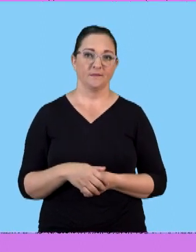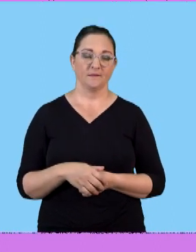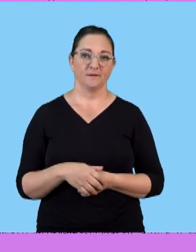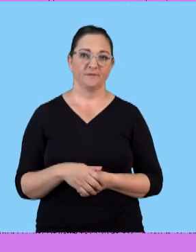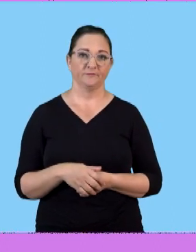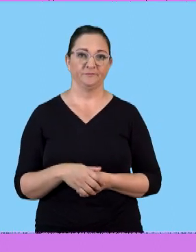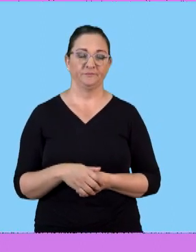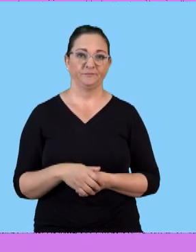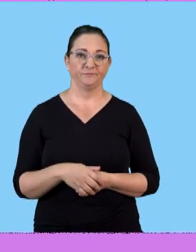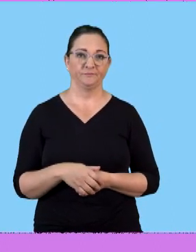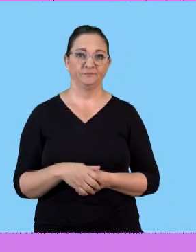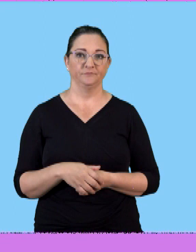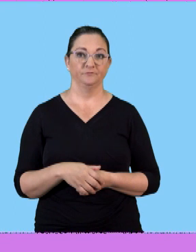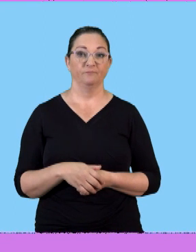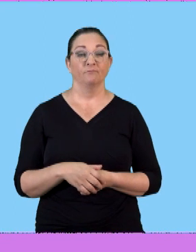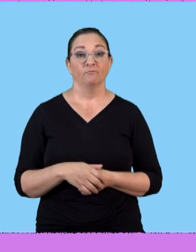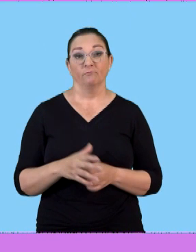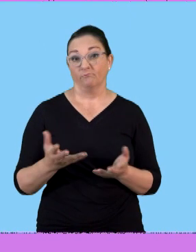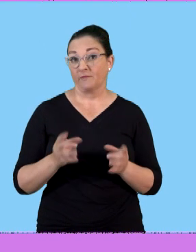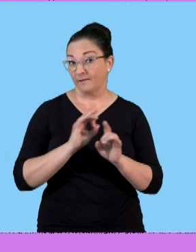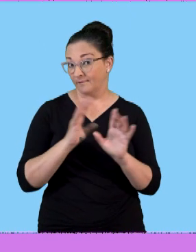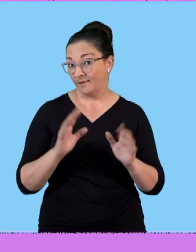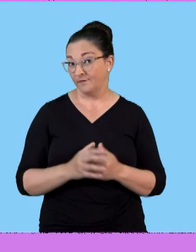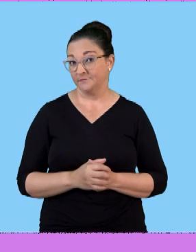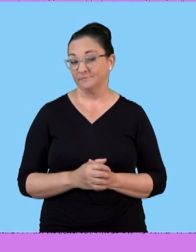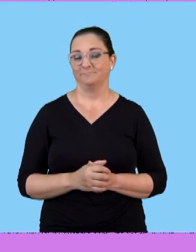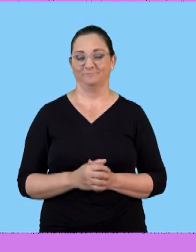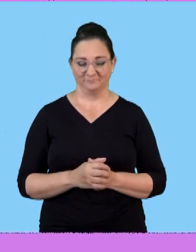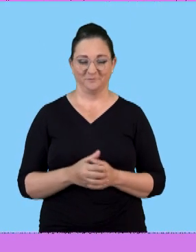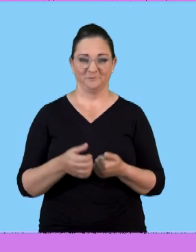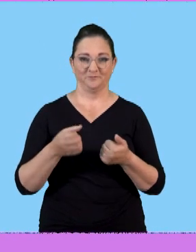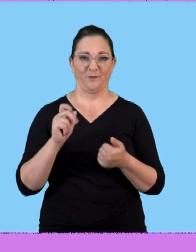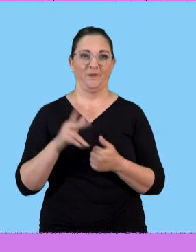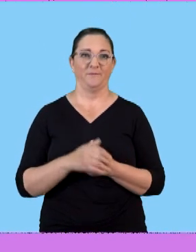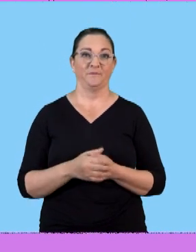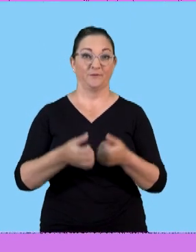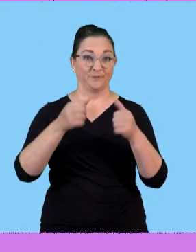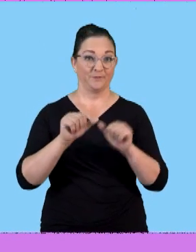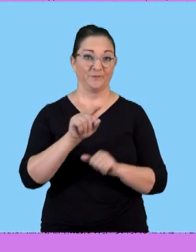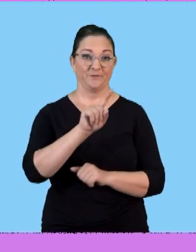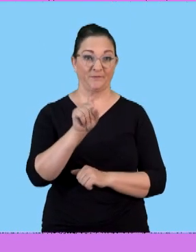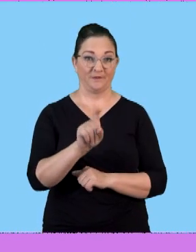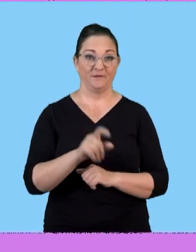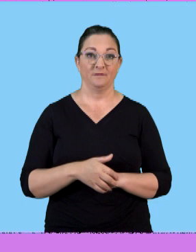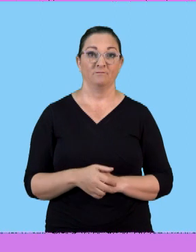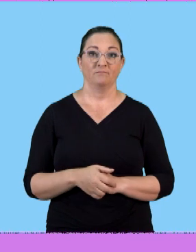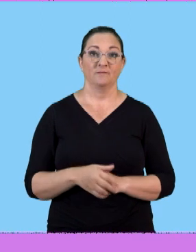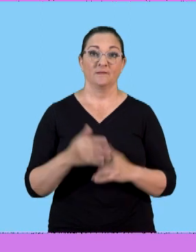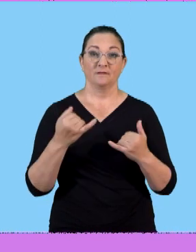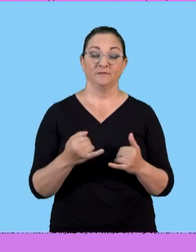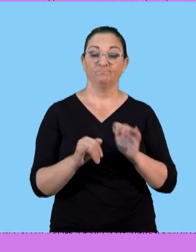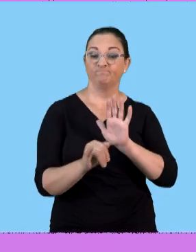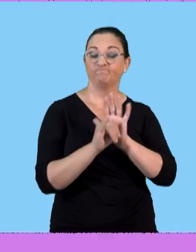shopping centers. Guys, is that clear to all of you? All right. In our next question, it says